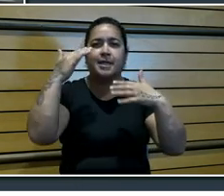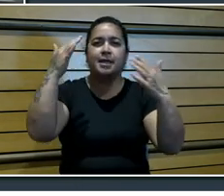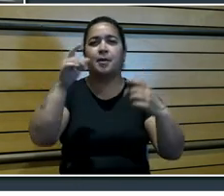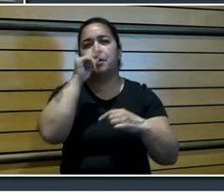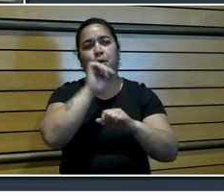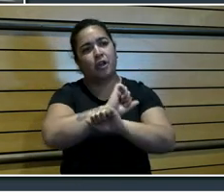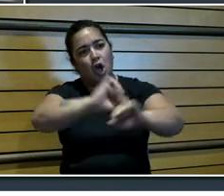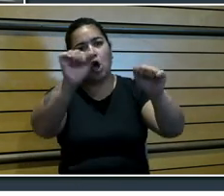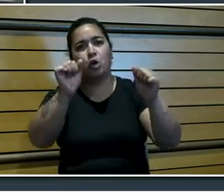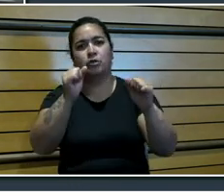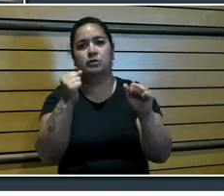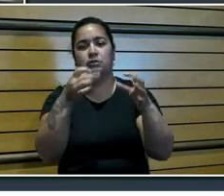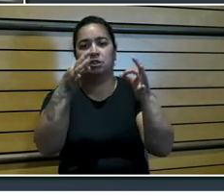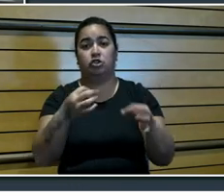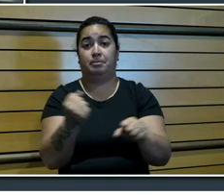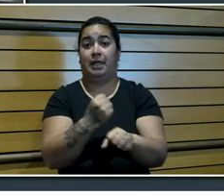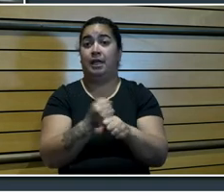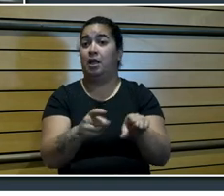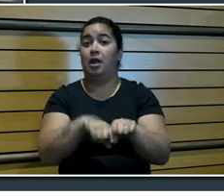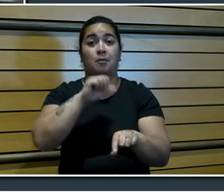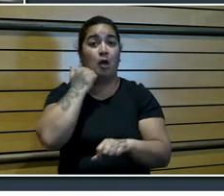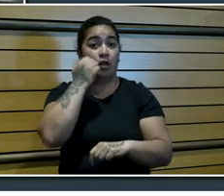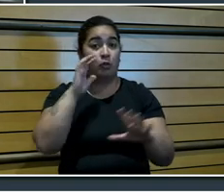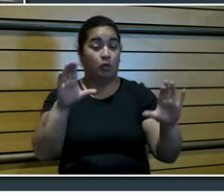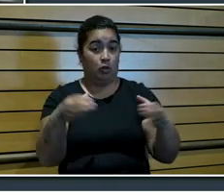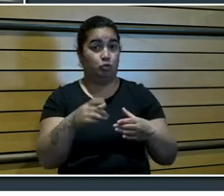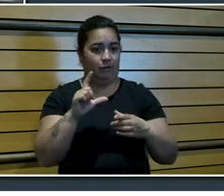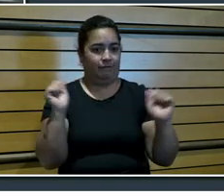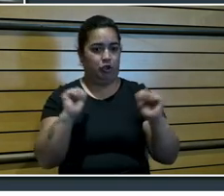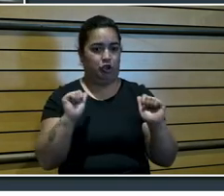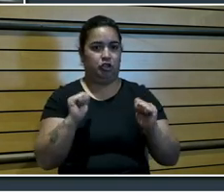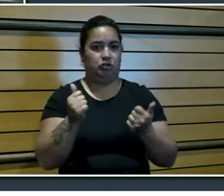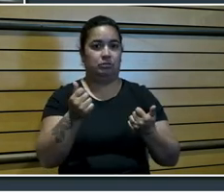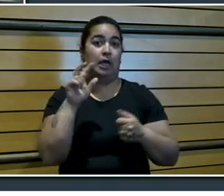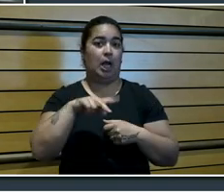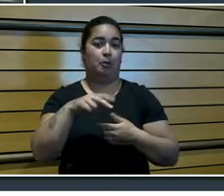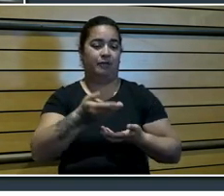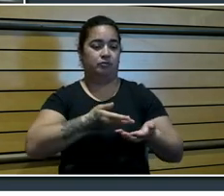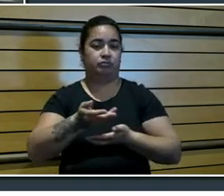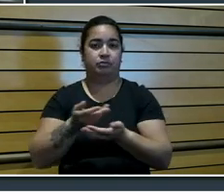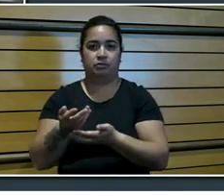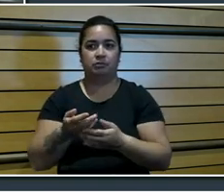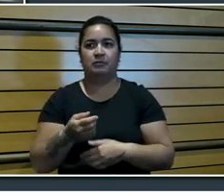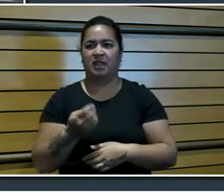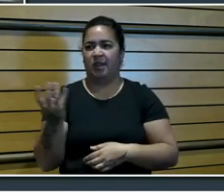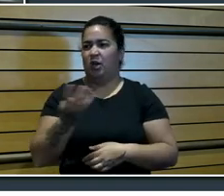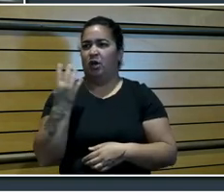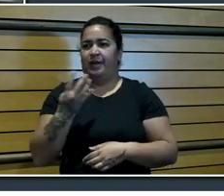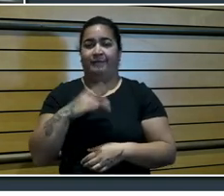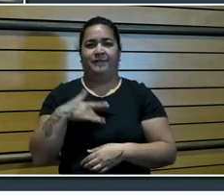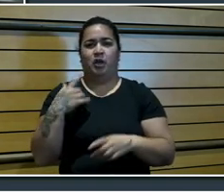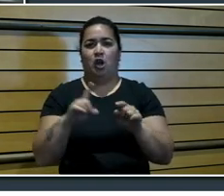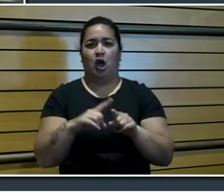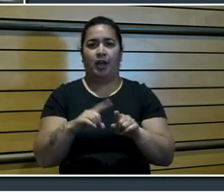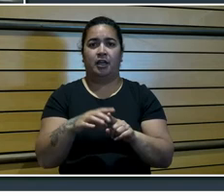certain issues, something like Māori wards. We have done a couple of episodes on Māori wards, and we really think it's our responsibility as